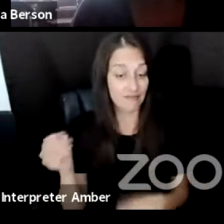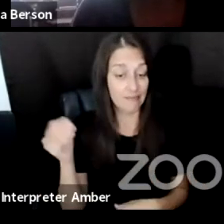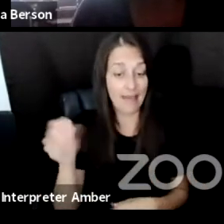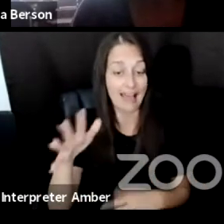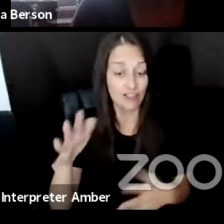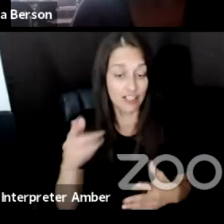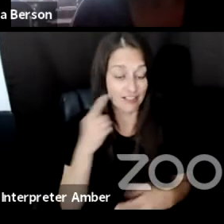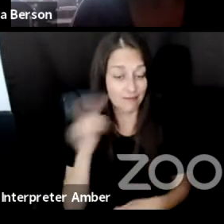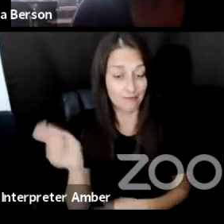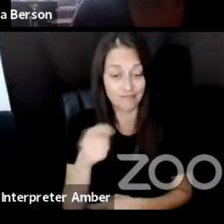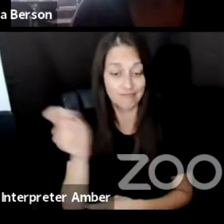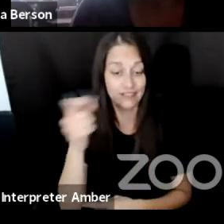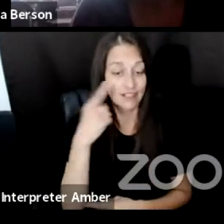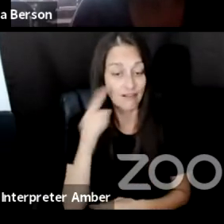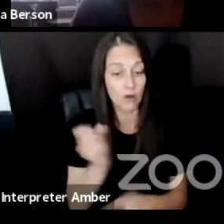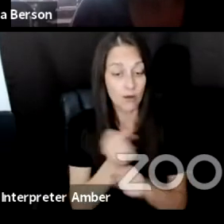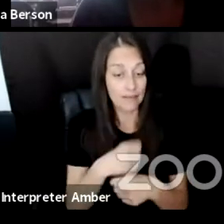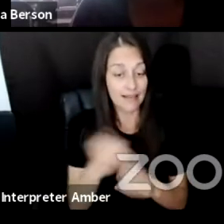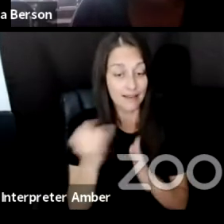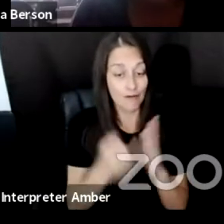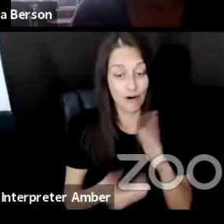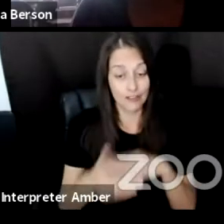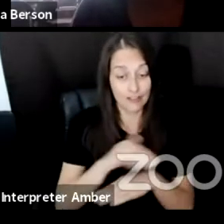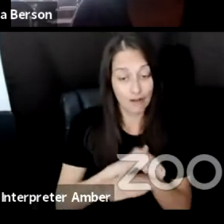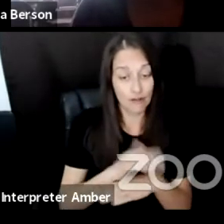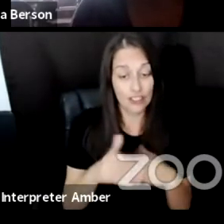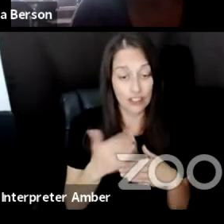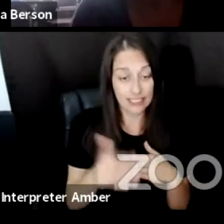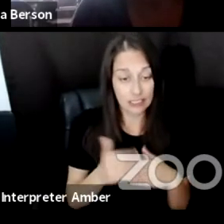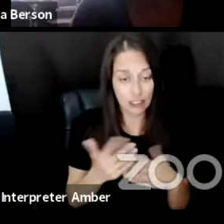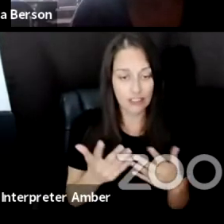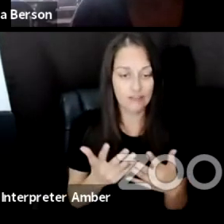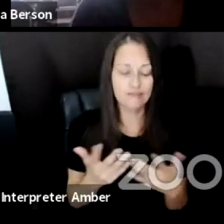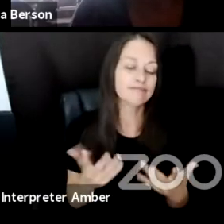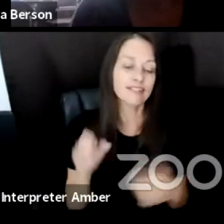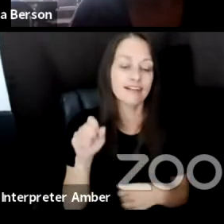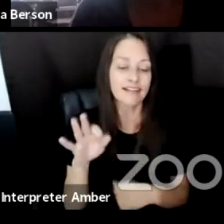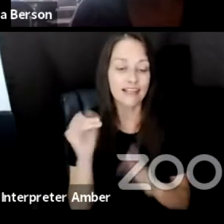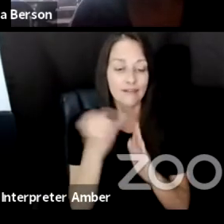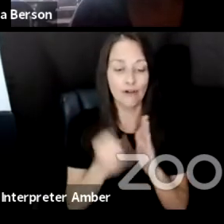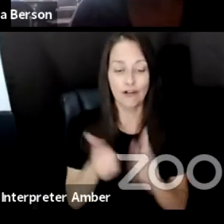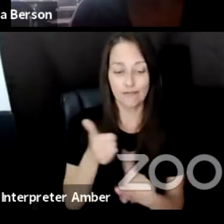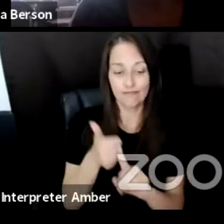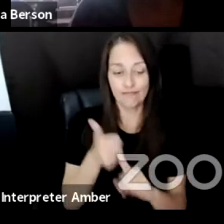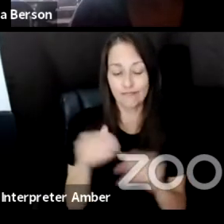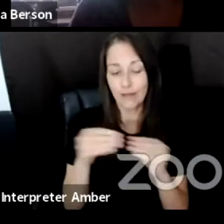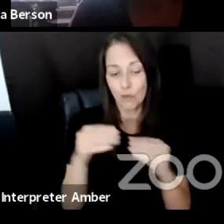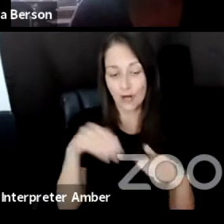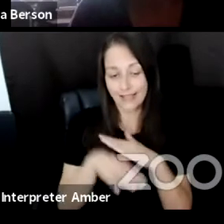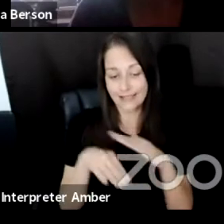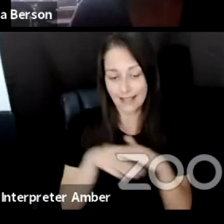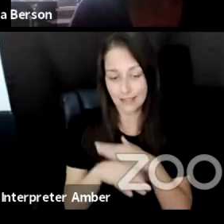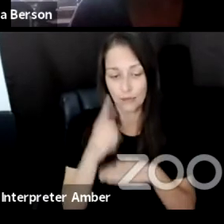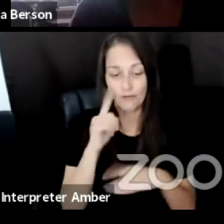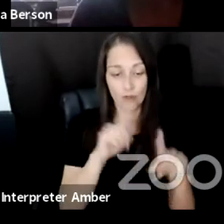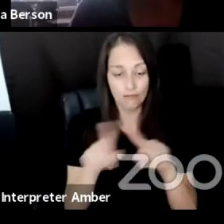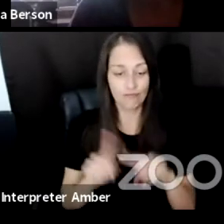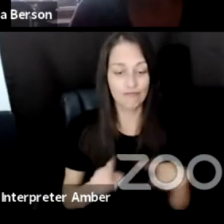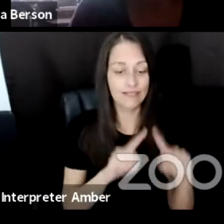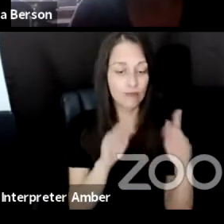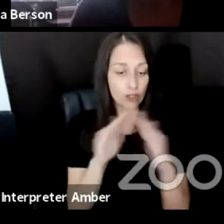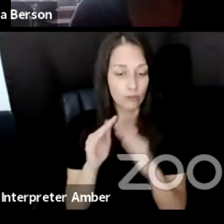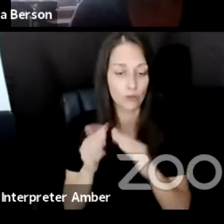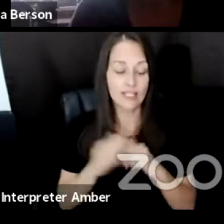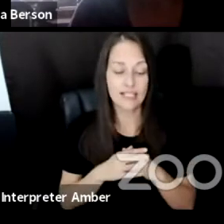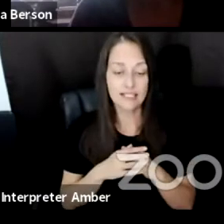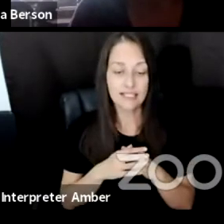just making art a lot more accessible to a lot of different communities. I think with the pandemic and COVID and everything,